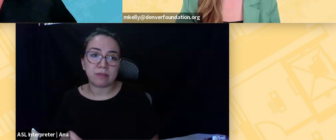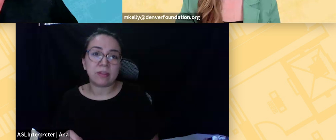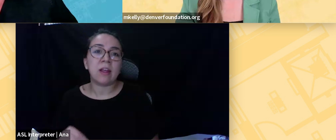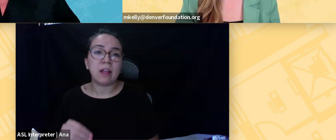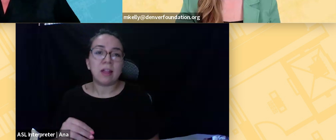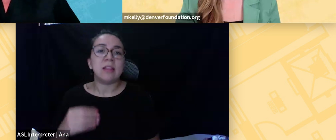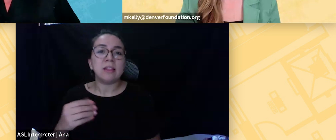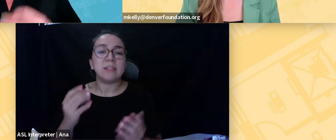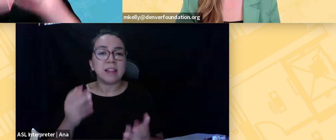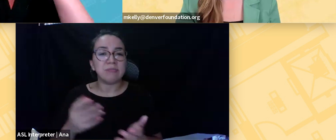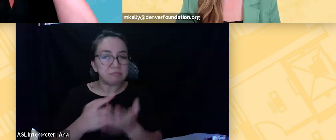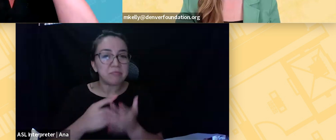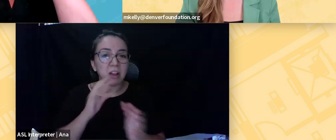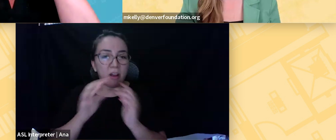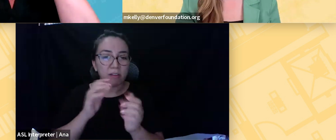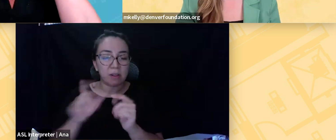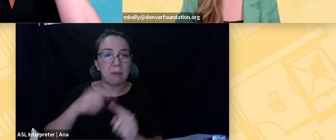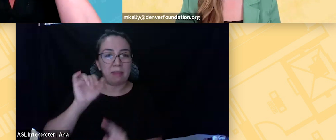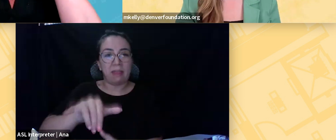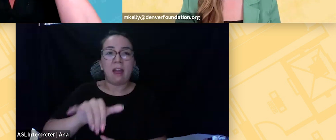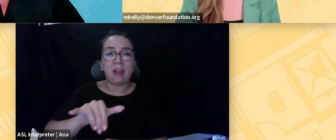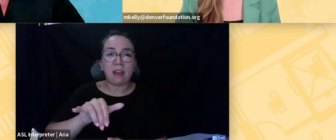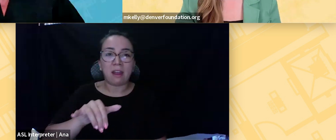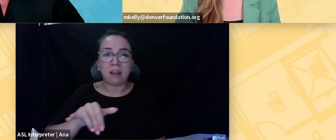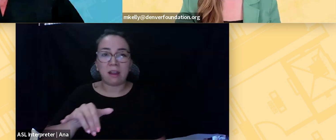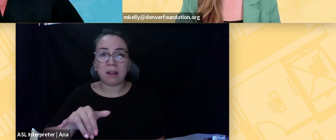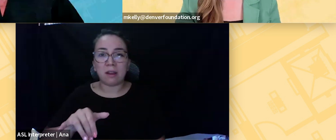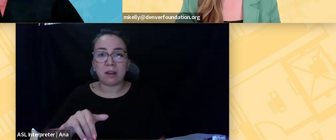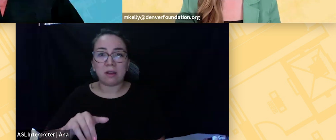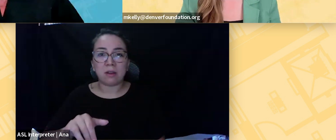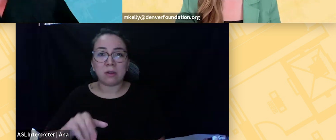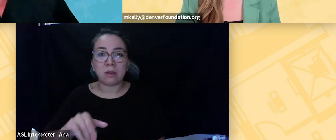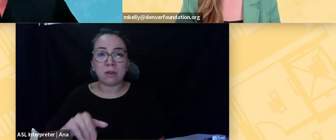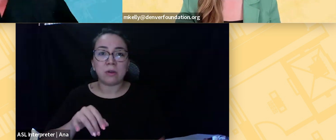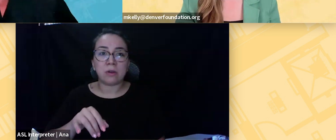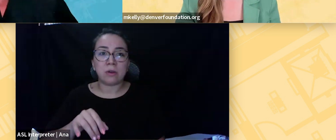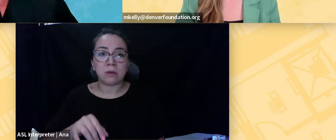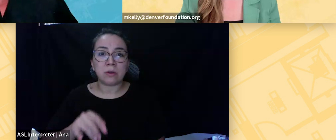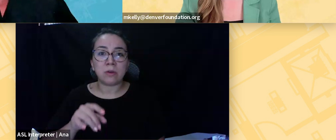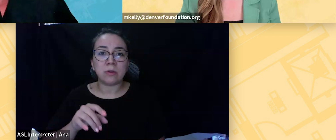Let's have a conversation about that. You